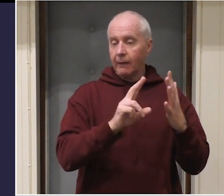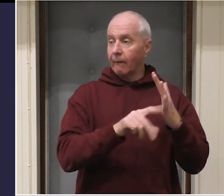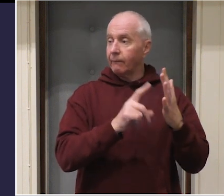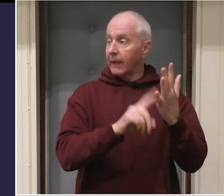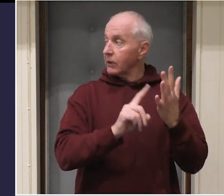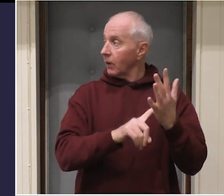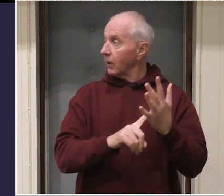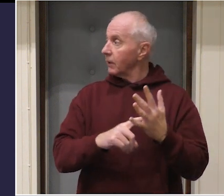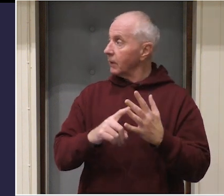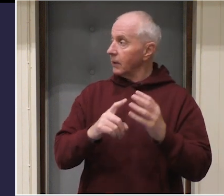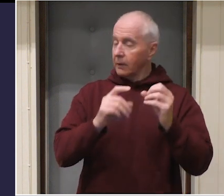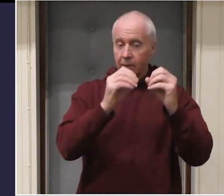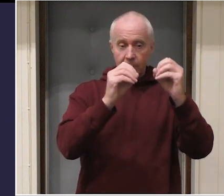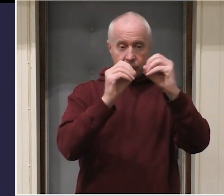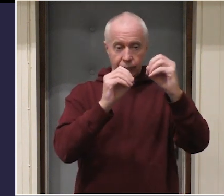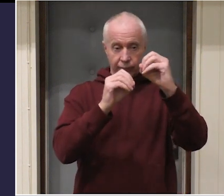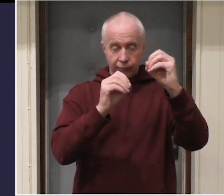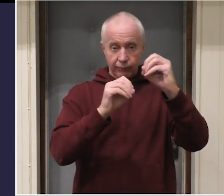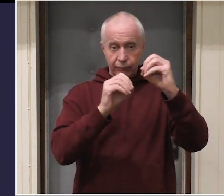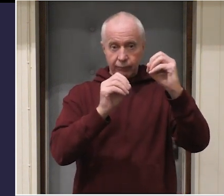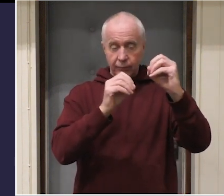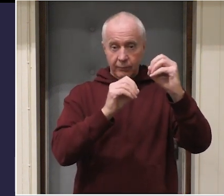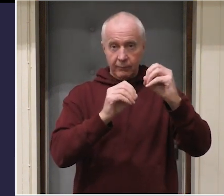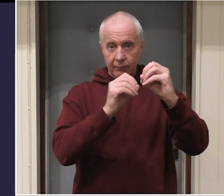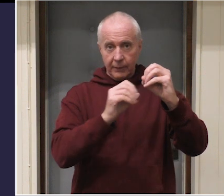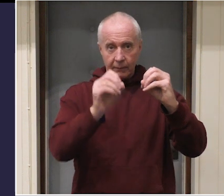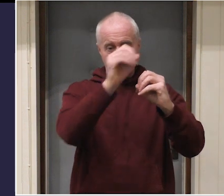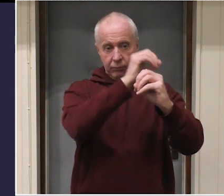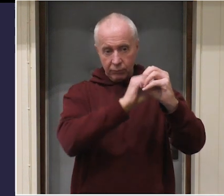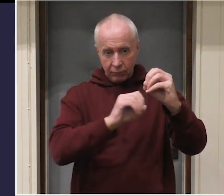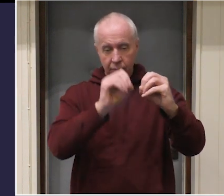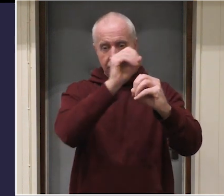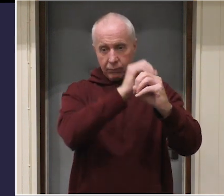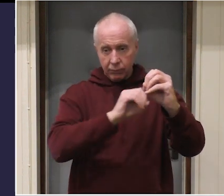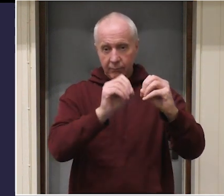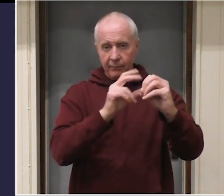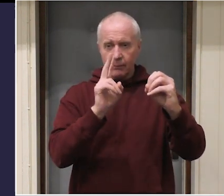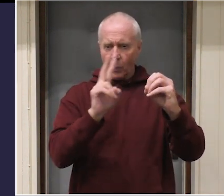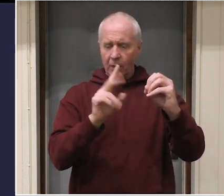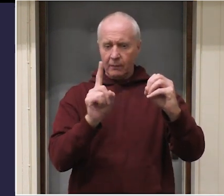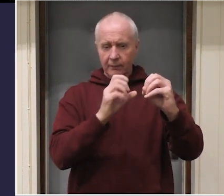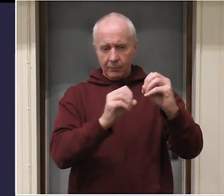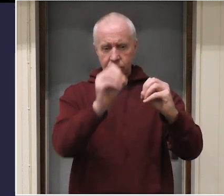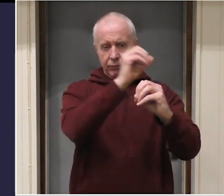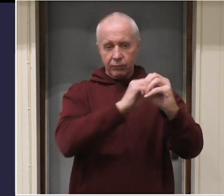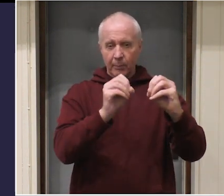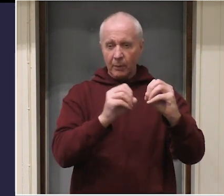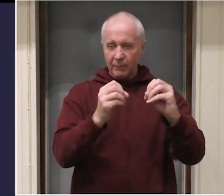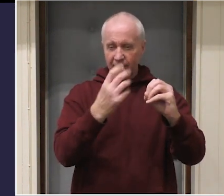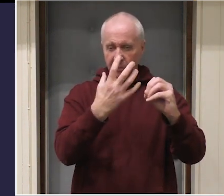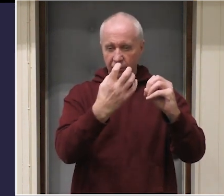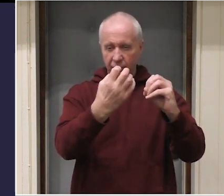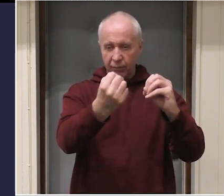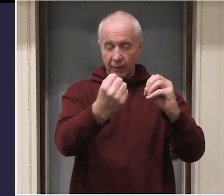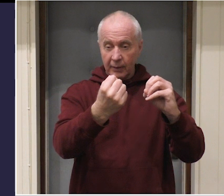position appeared to be wobbling in such a way it was being orbited by something. He couldn't see what was orbiting it because it was too faint, but if